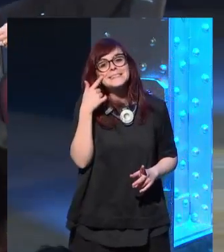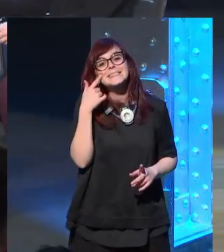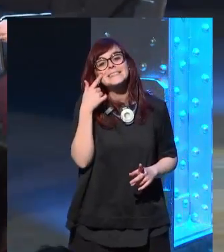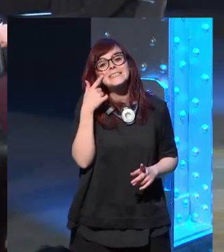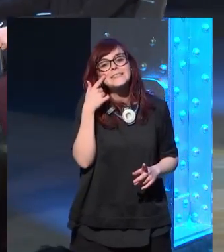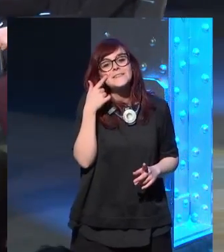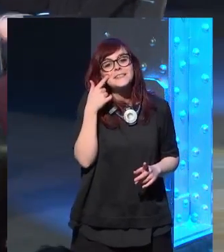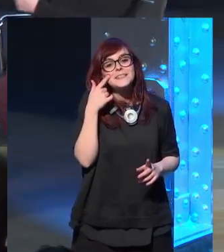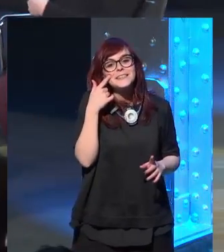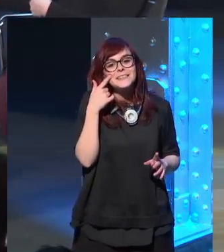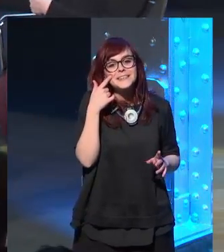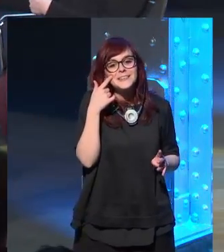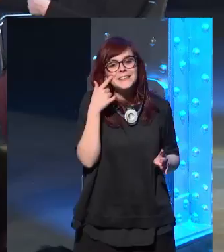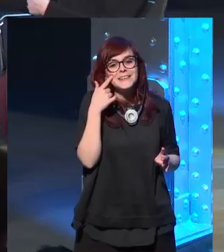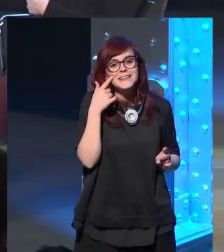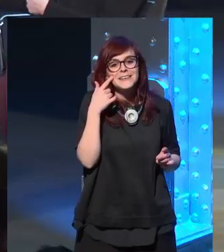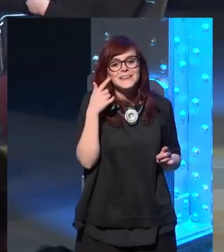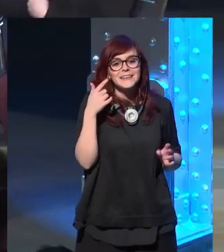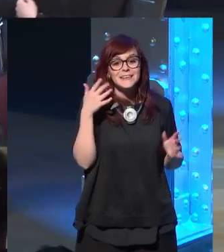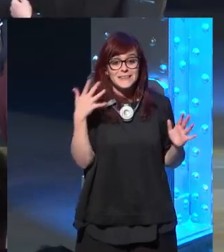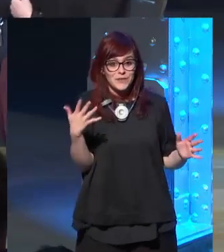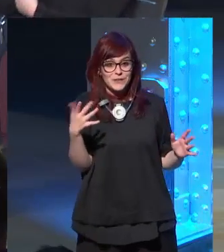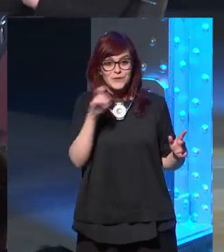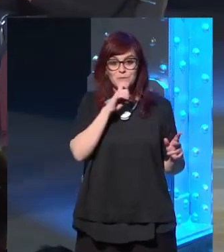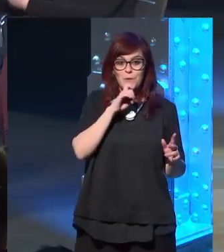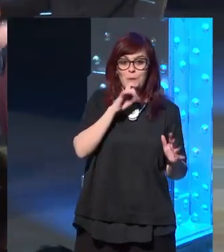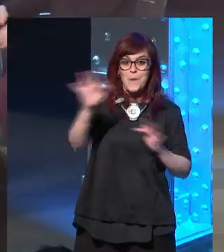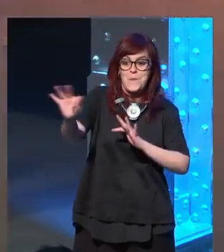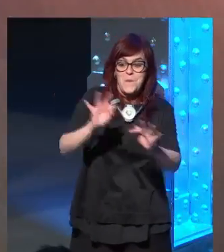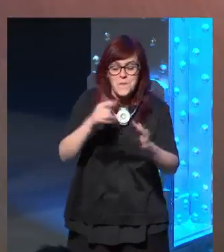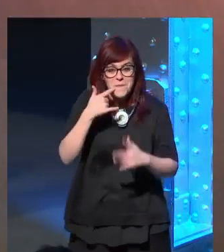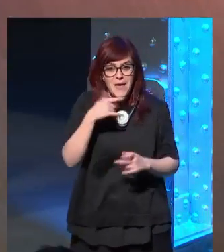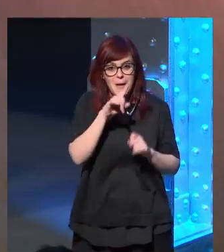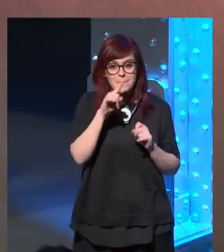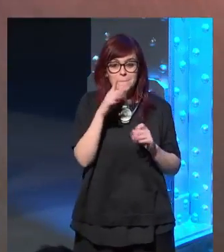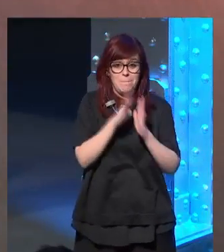I think it's... Well, yeah. No, sorry, go on. Please.